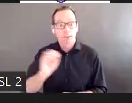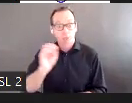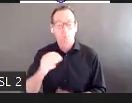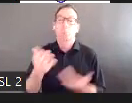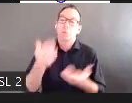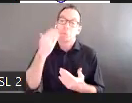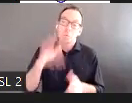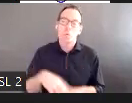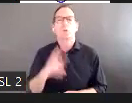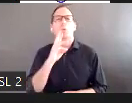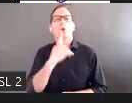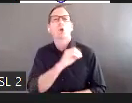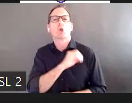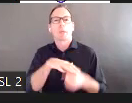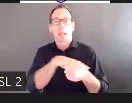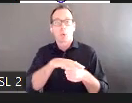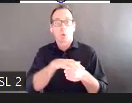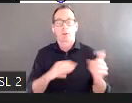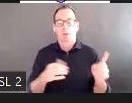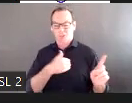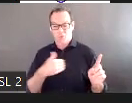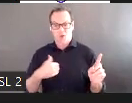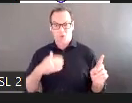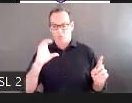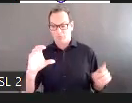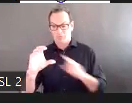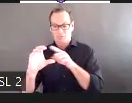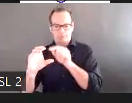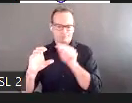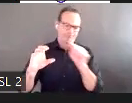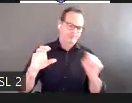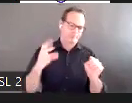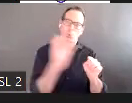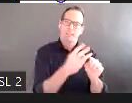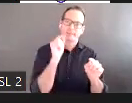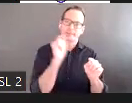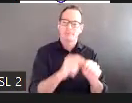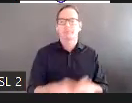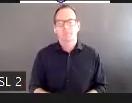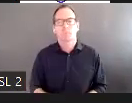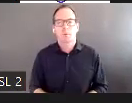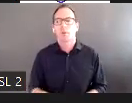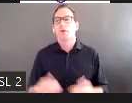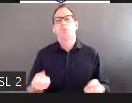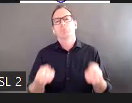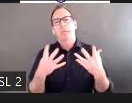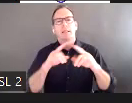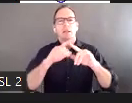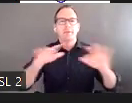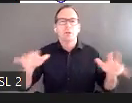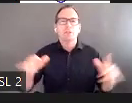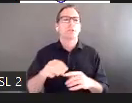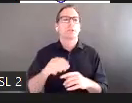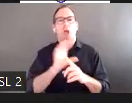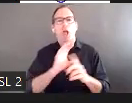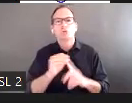Toronto. We are 3 growing urban centers, multi-diverse cultural communities